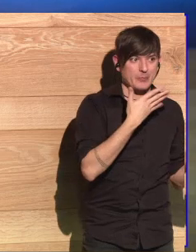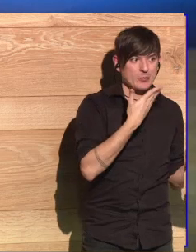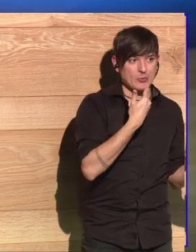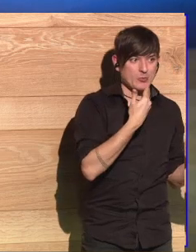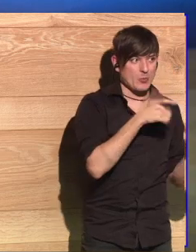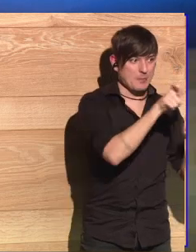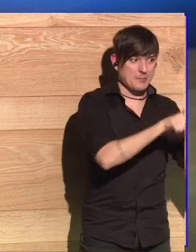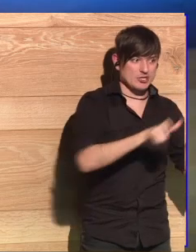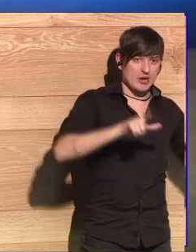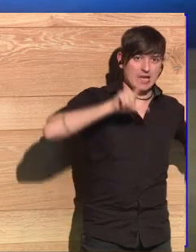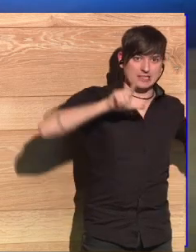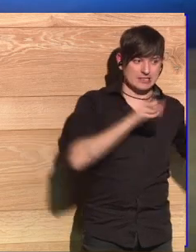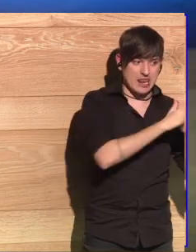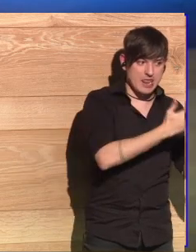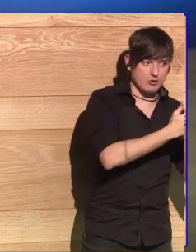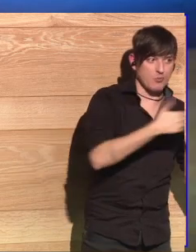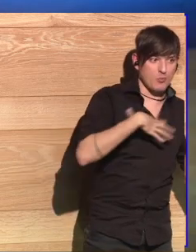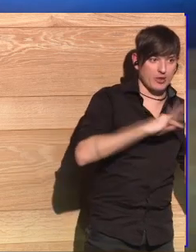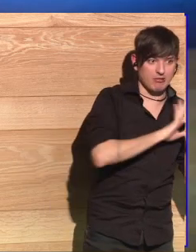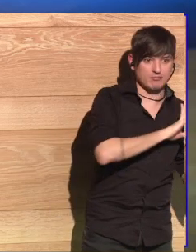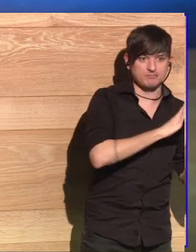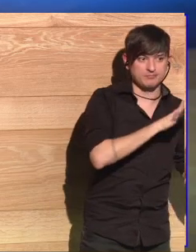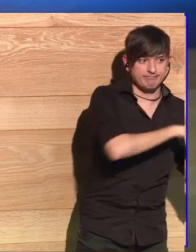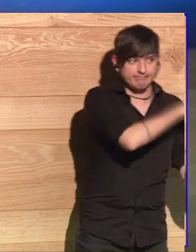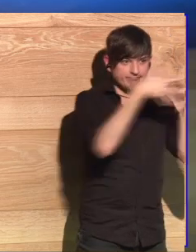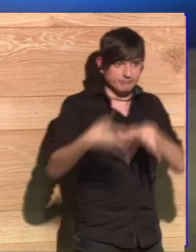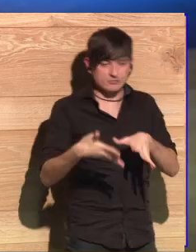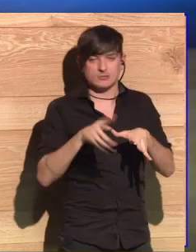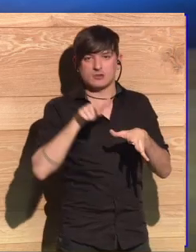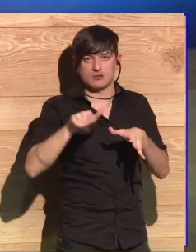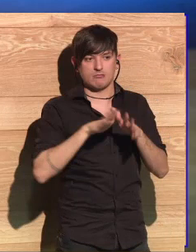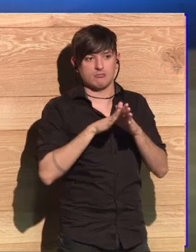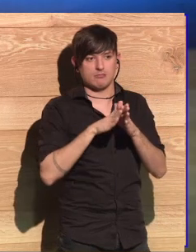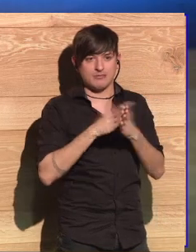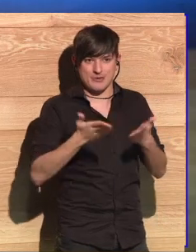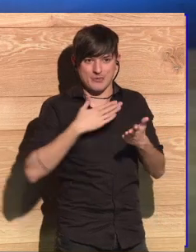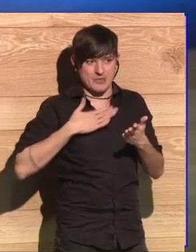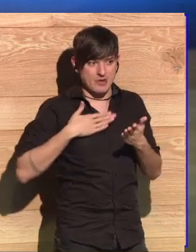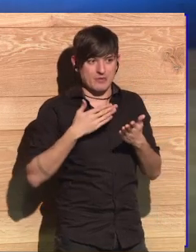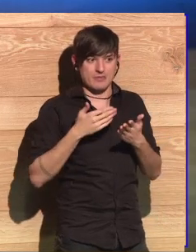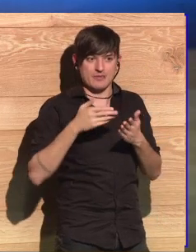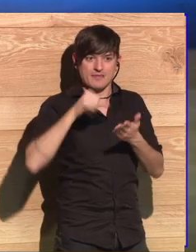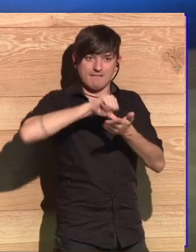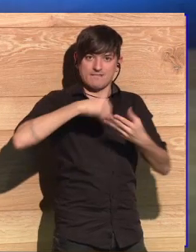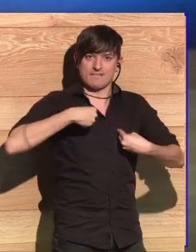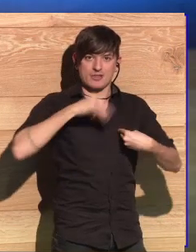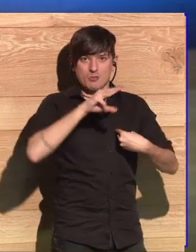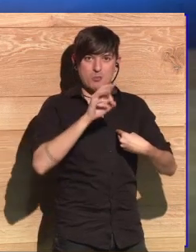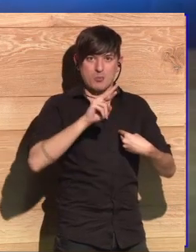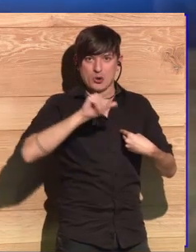I was hanging out in the Skid Row district of Portland, and it would have been almost no different. The big thing